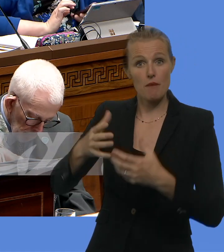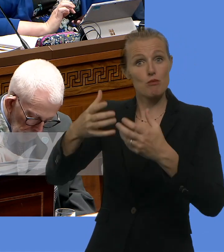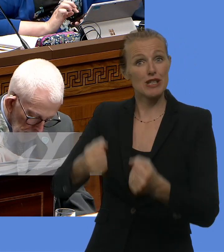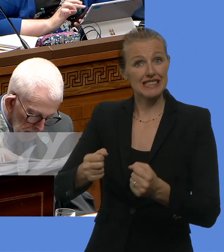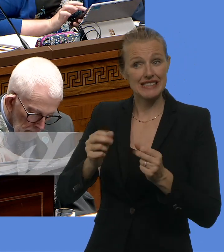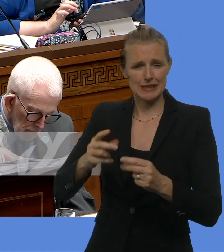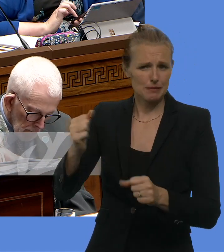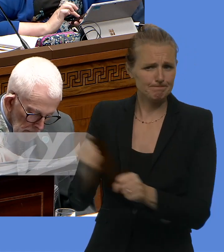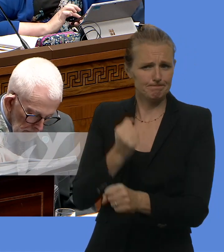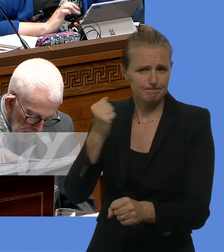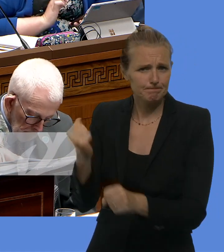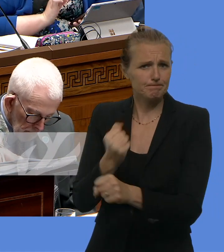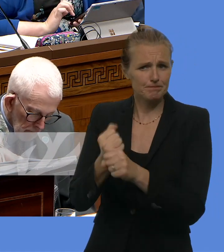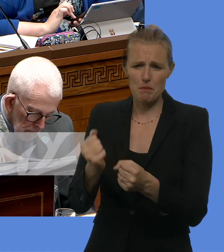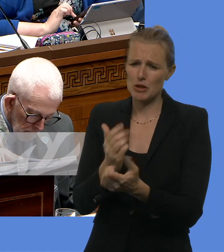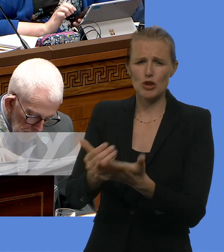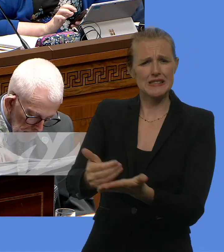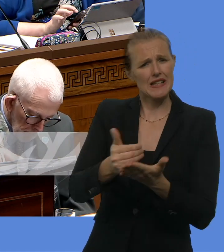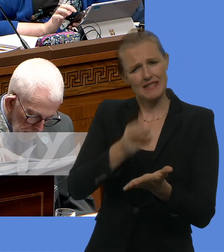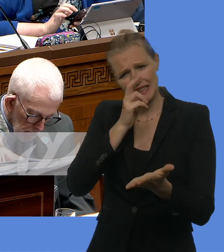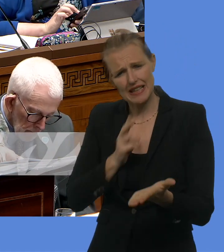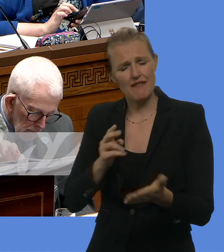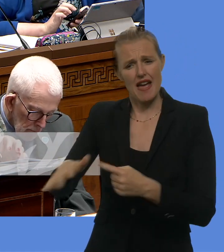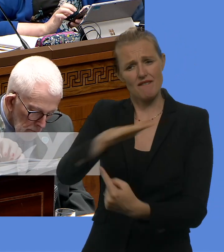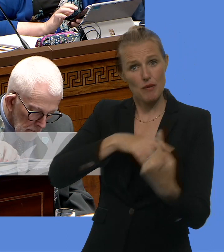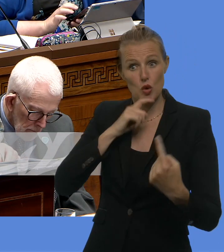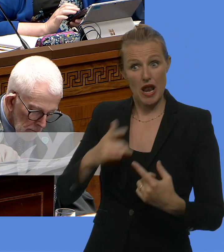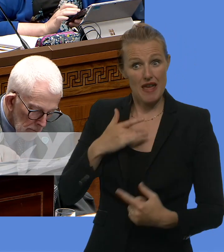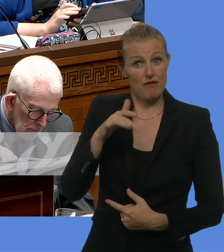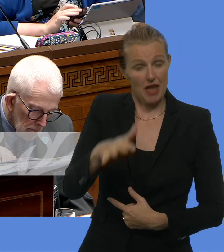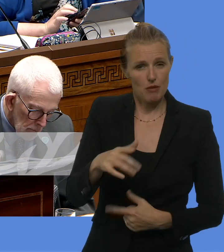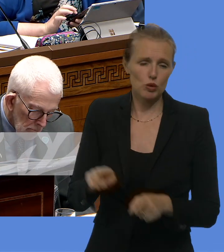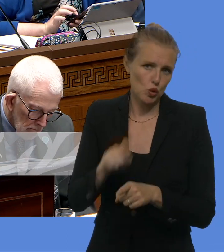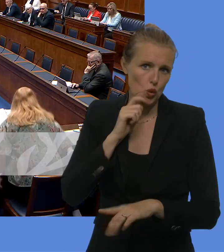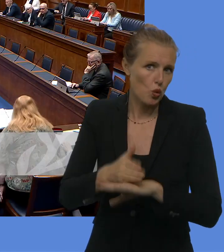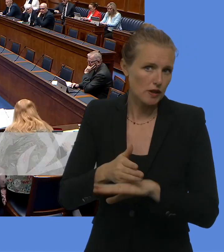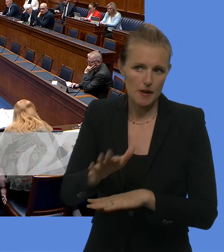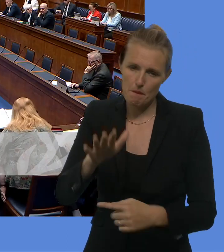system and provide a safe and dignified environment, not only for the people who live there, but the people who work there.